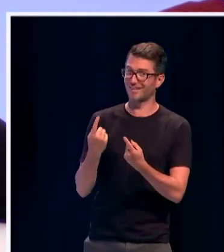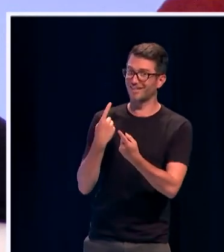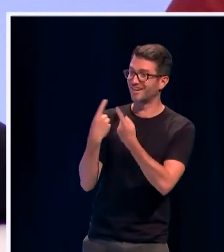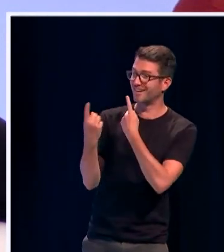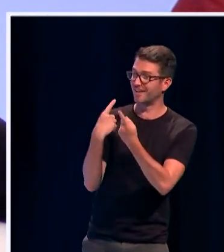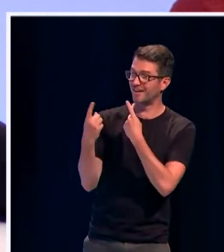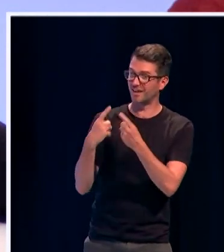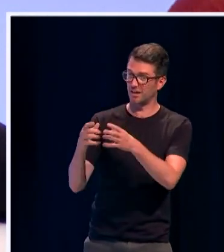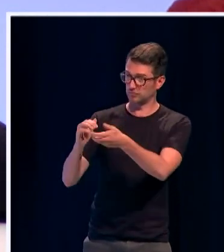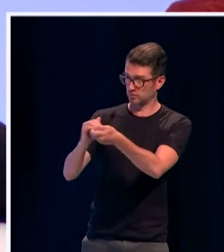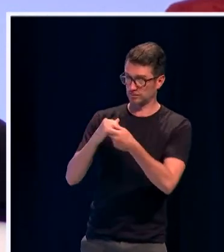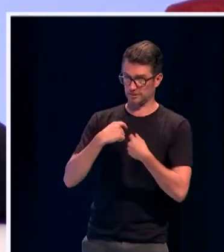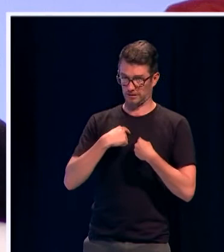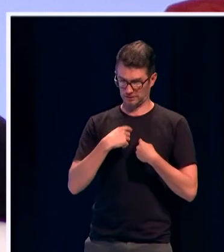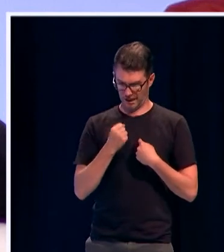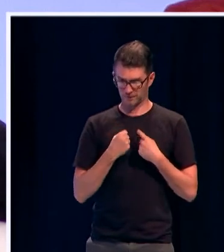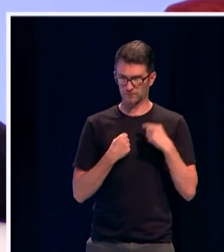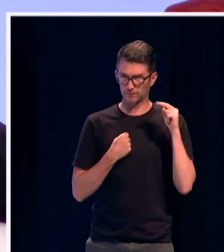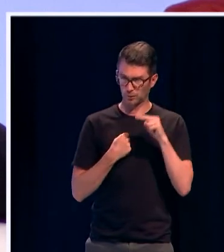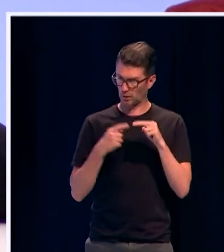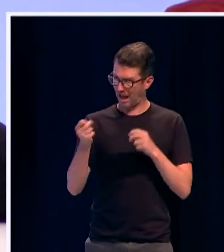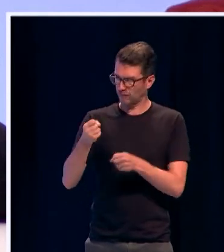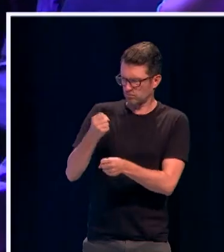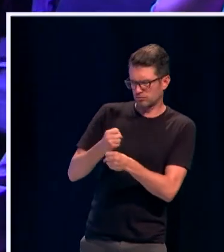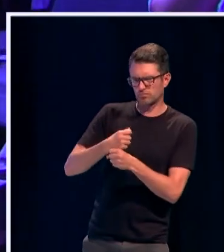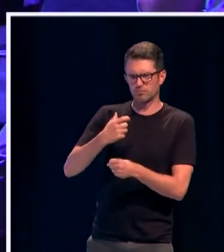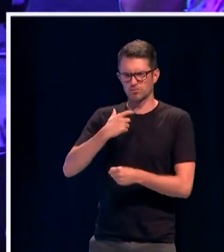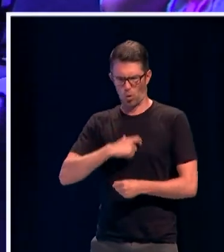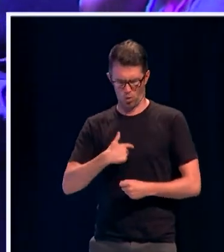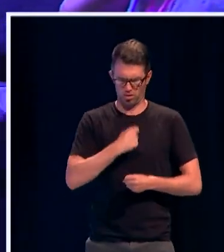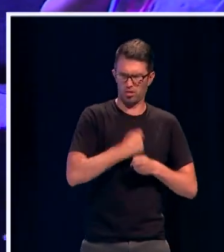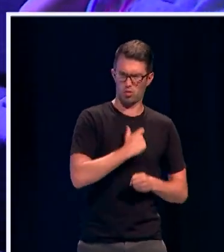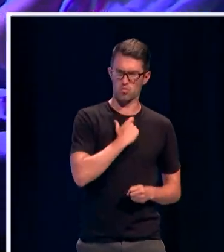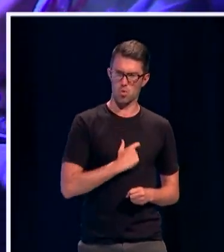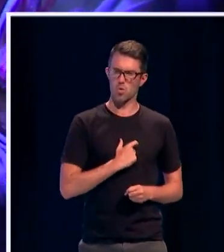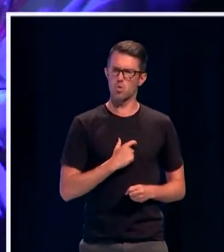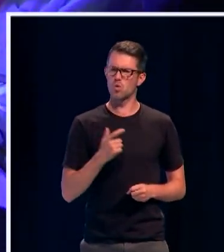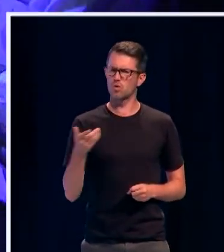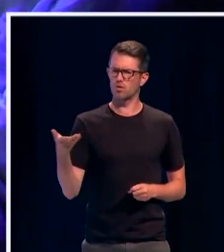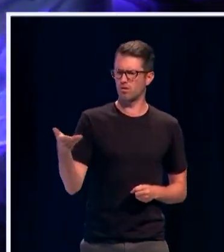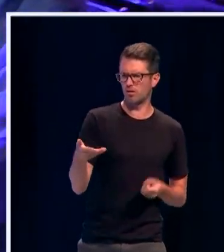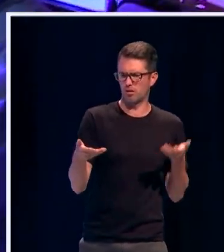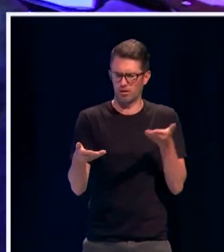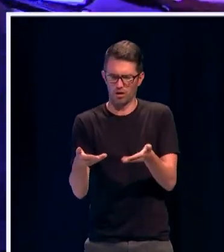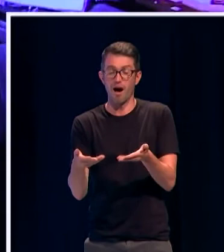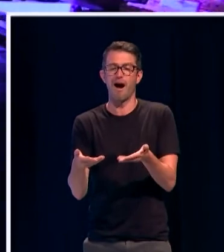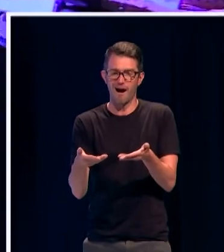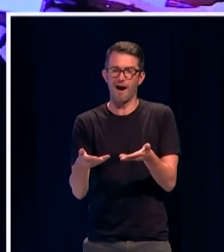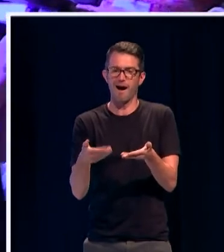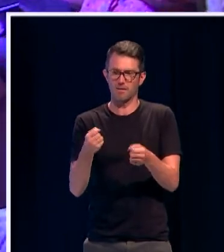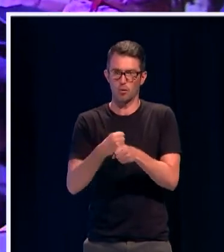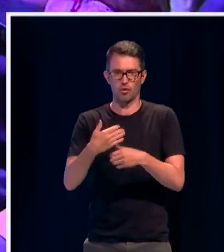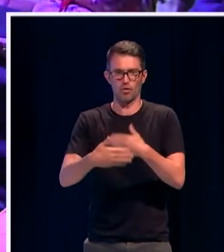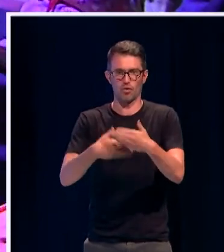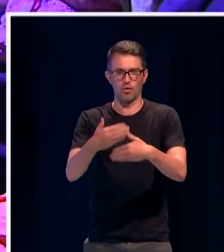the convention gives to civil society, and then the one is recognized by the government, and